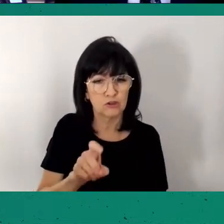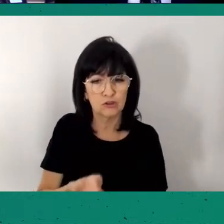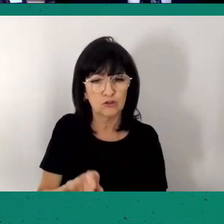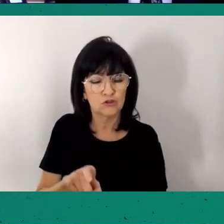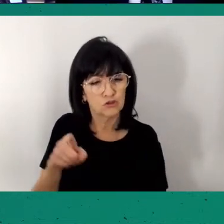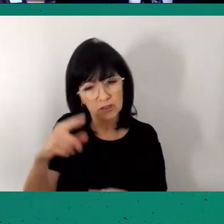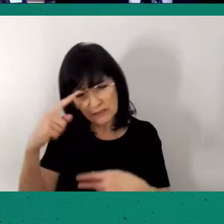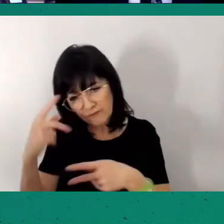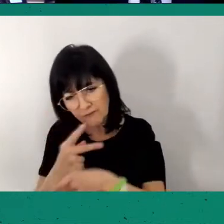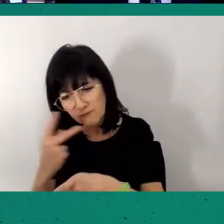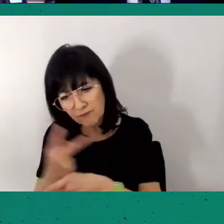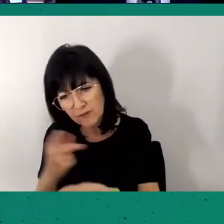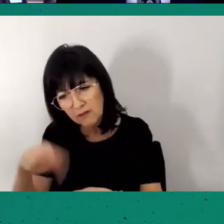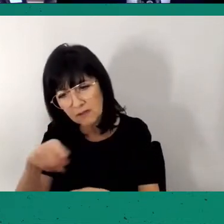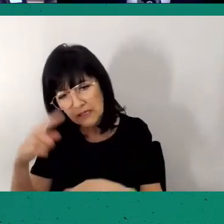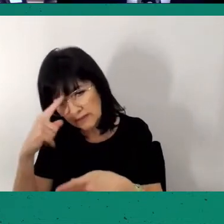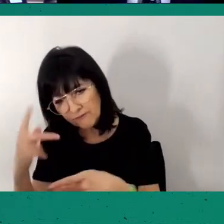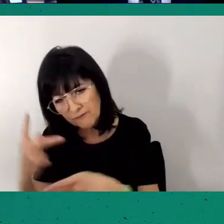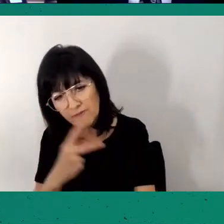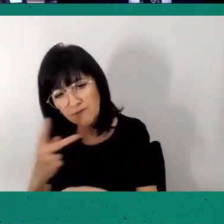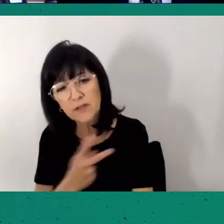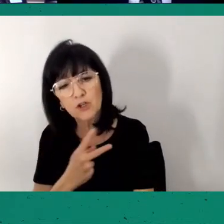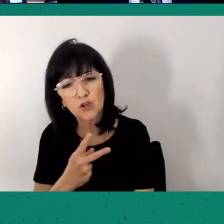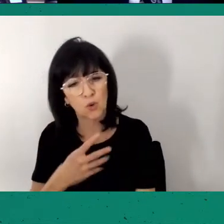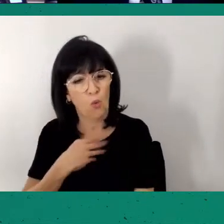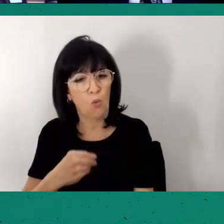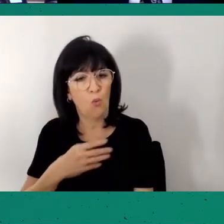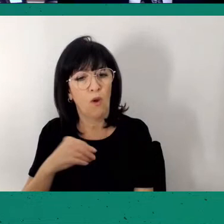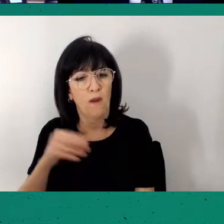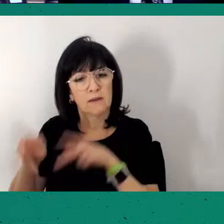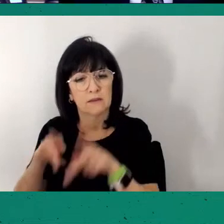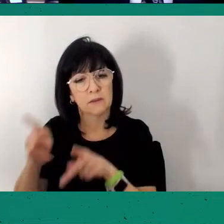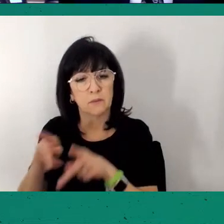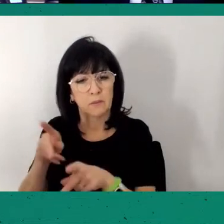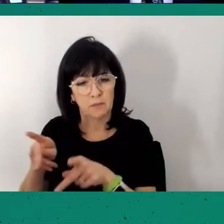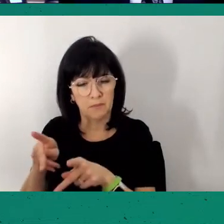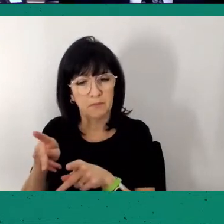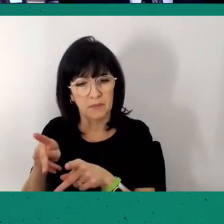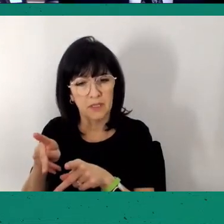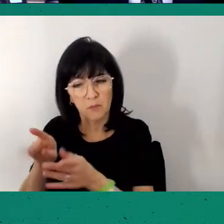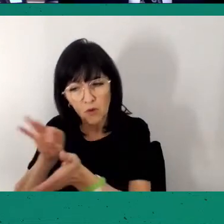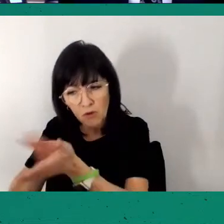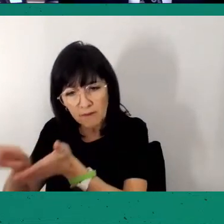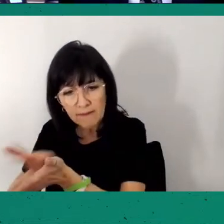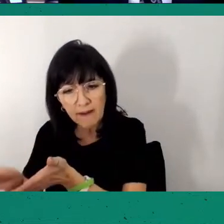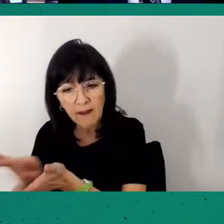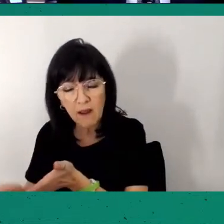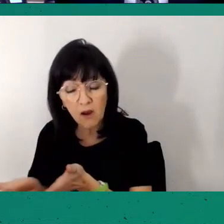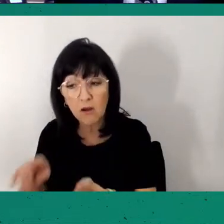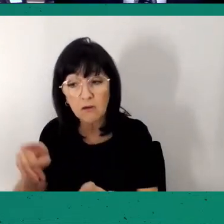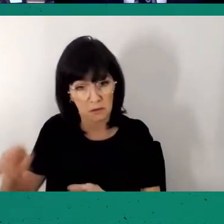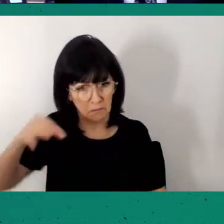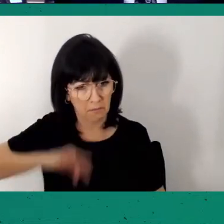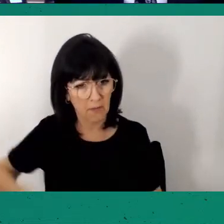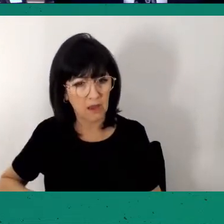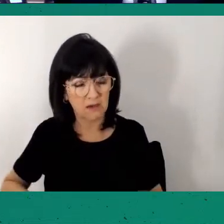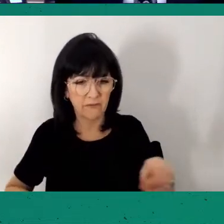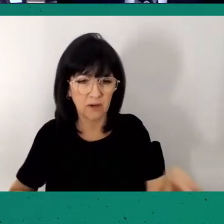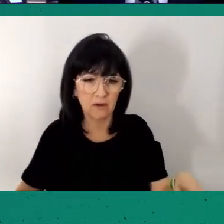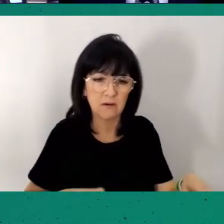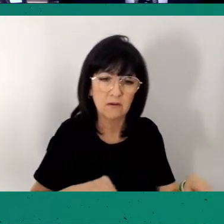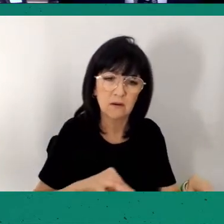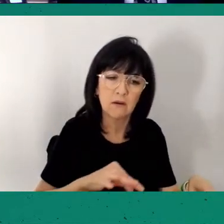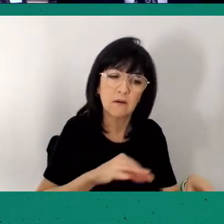population. White children have benefit of it. Colored children are shut out." Additionally, before the act, there